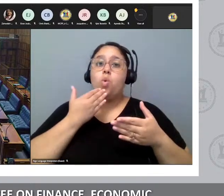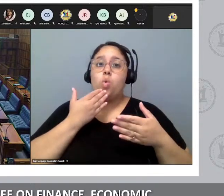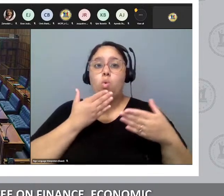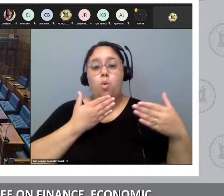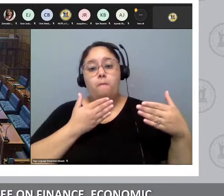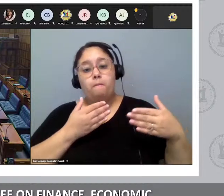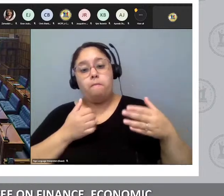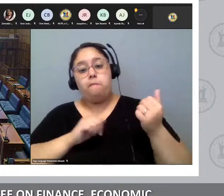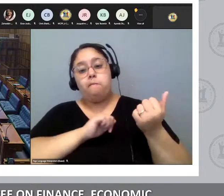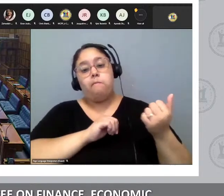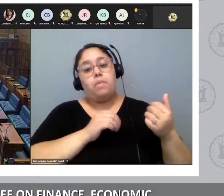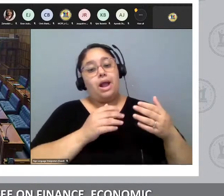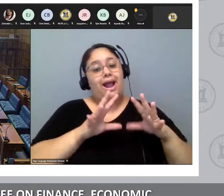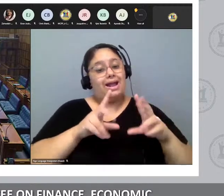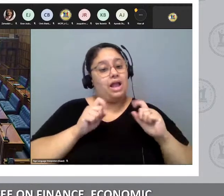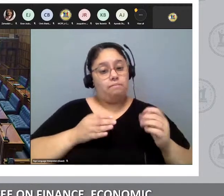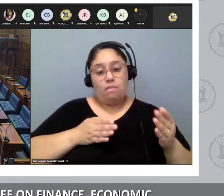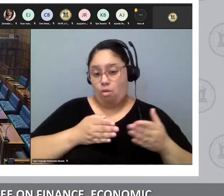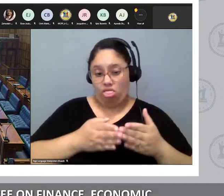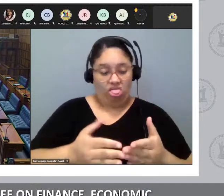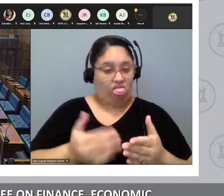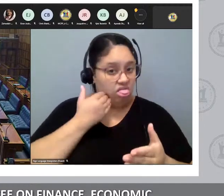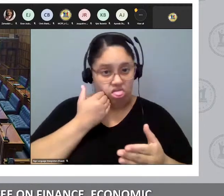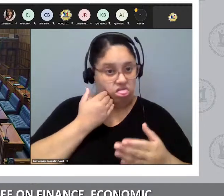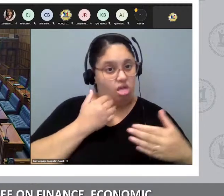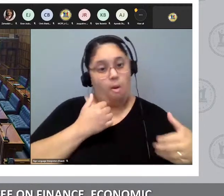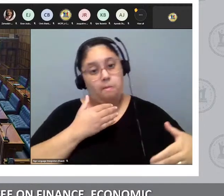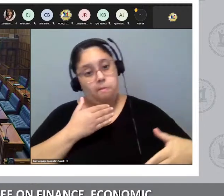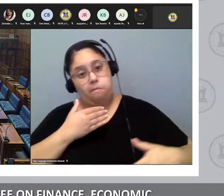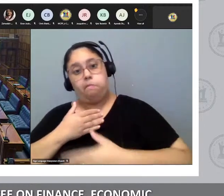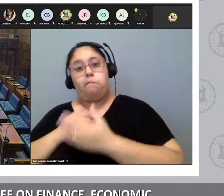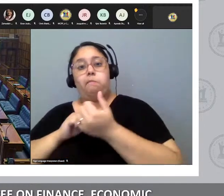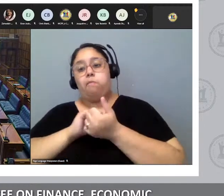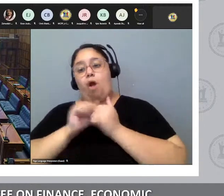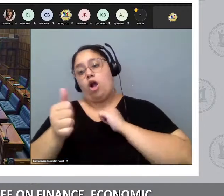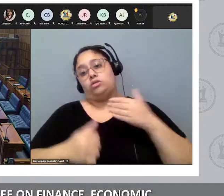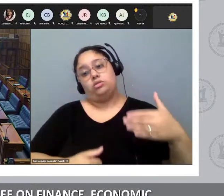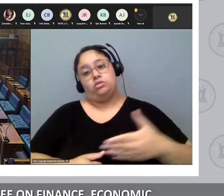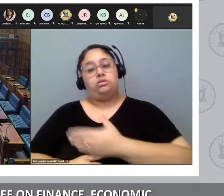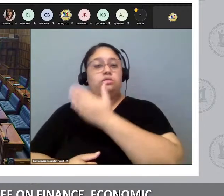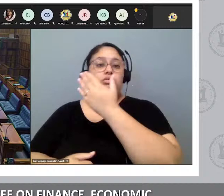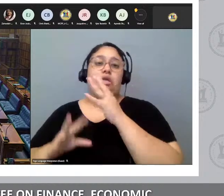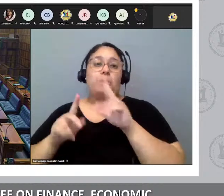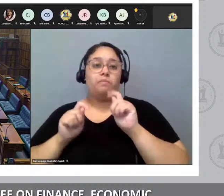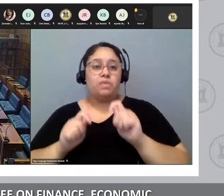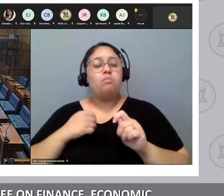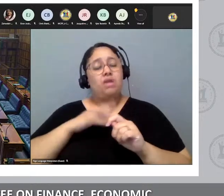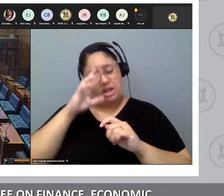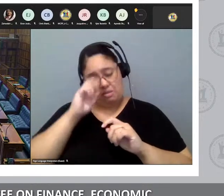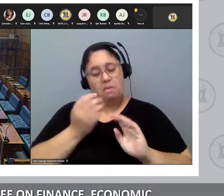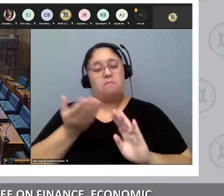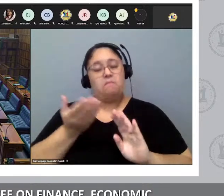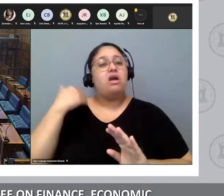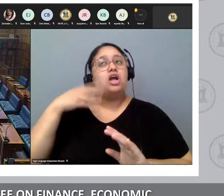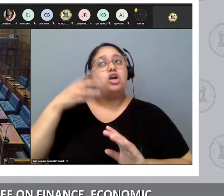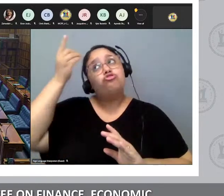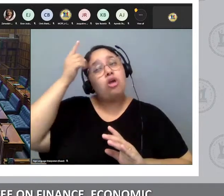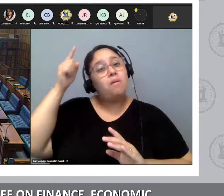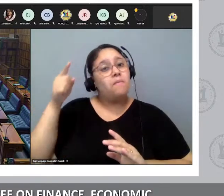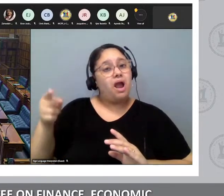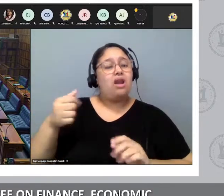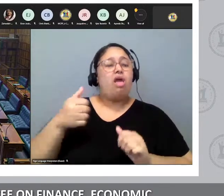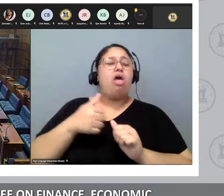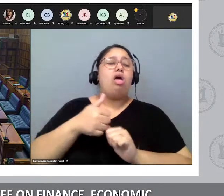um if I could get a bit more information um I recall a while ago when when Durban was experiencing significant